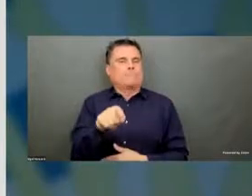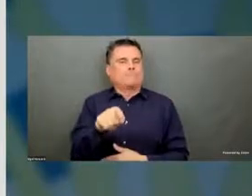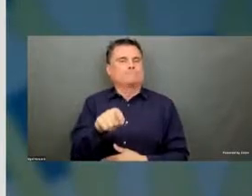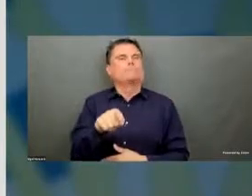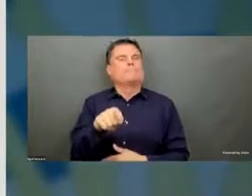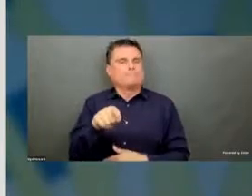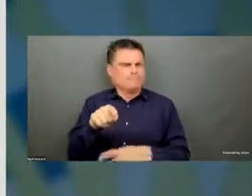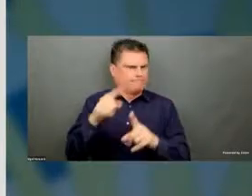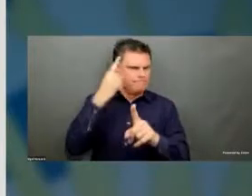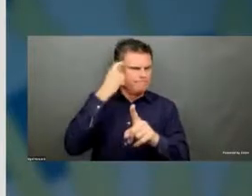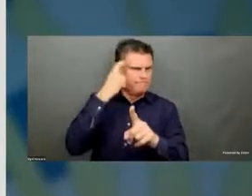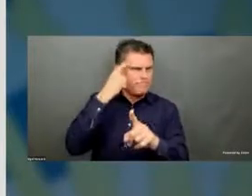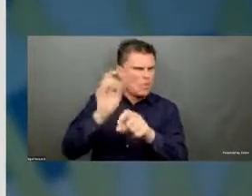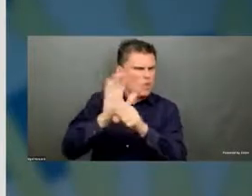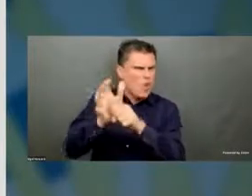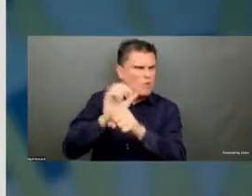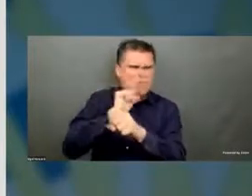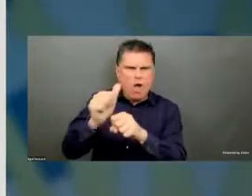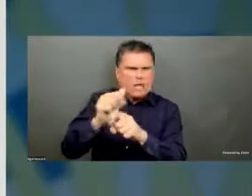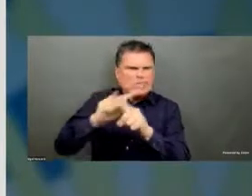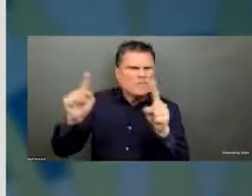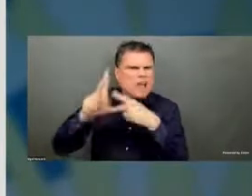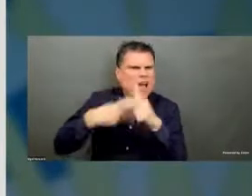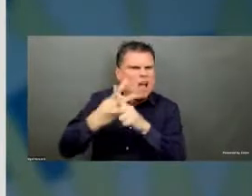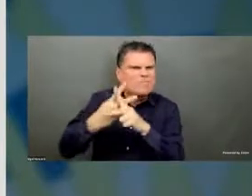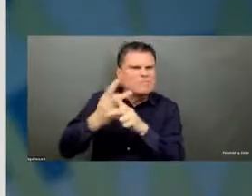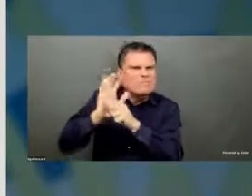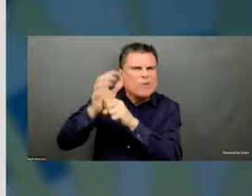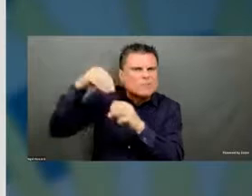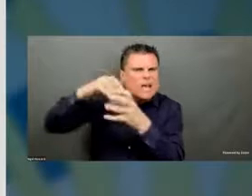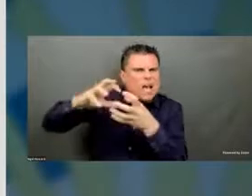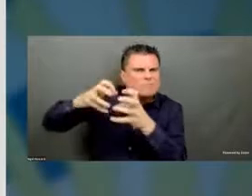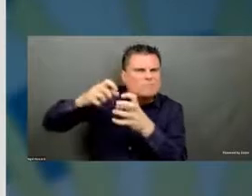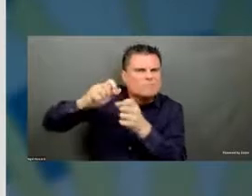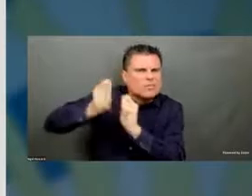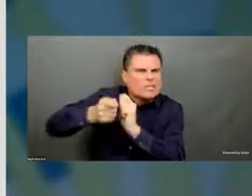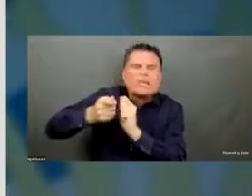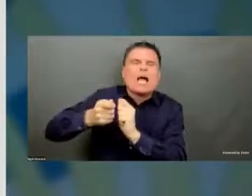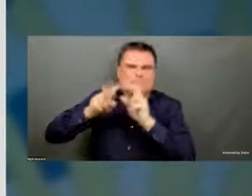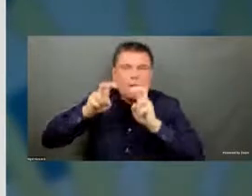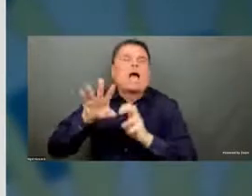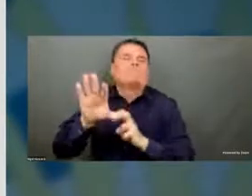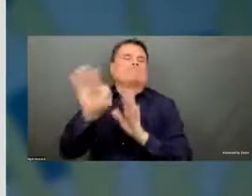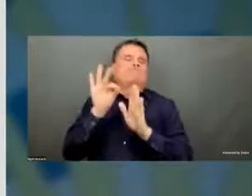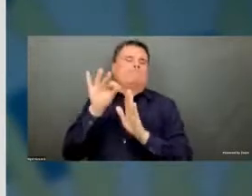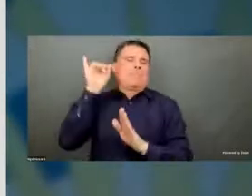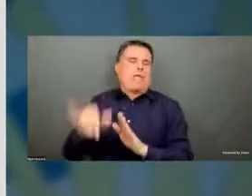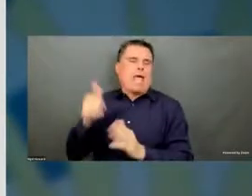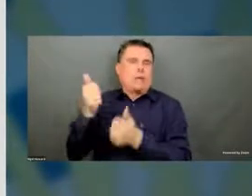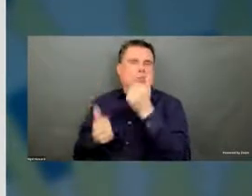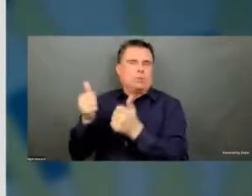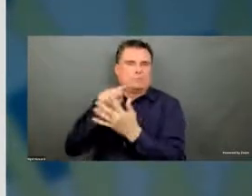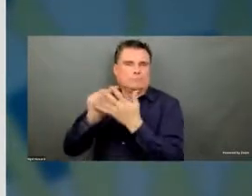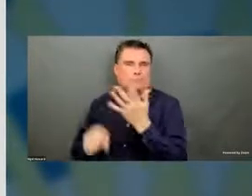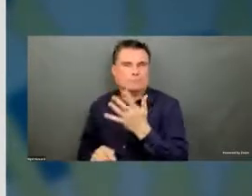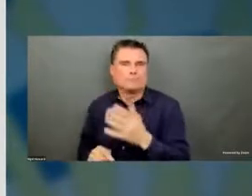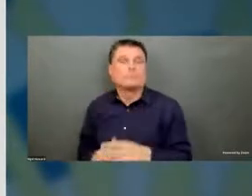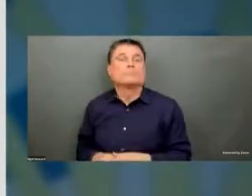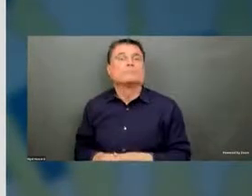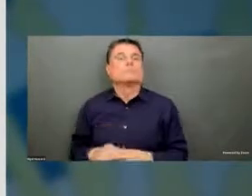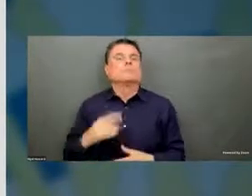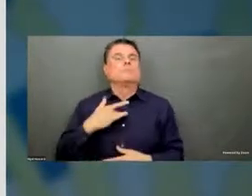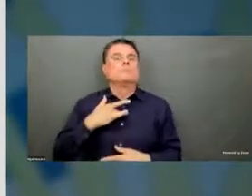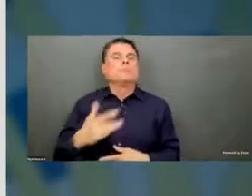day for the screening test to be done, and then after that, 3 to 5 days for the whole genome sequencing, so we know exactly